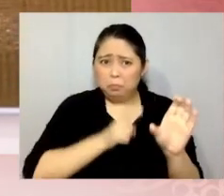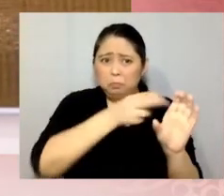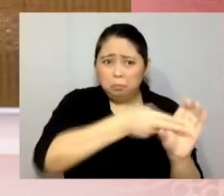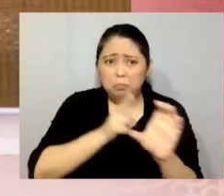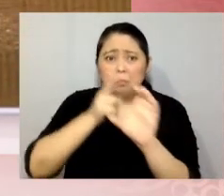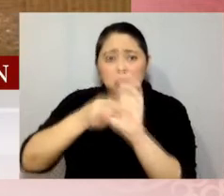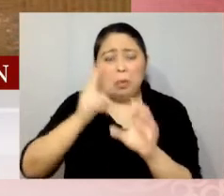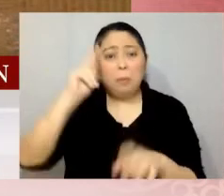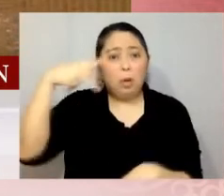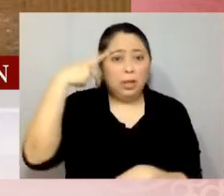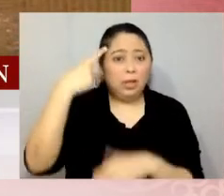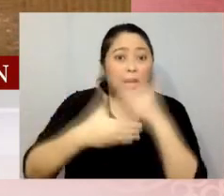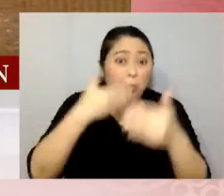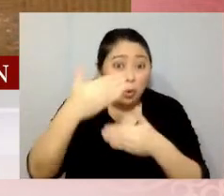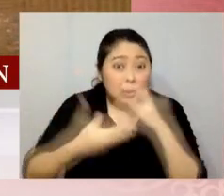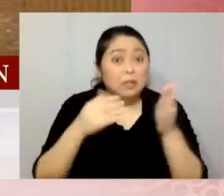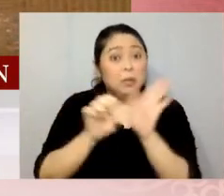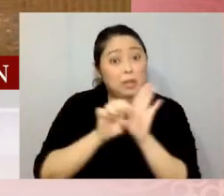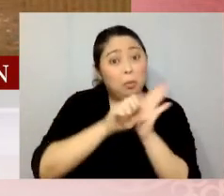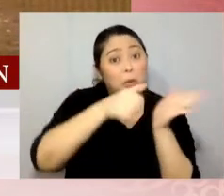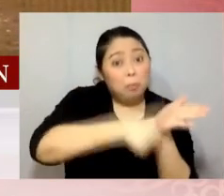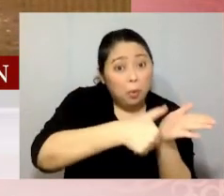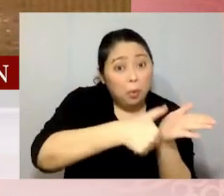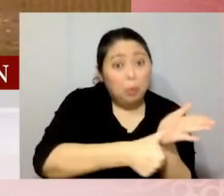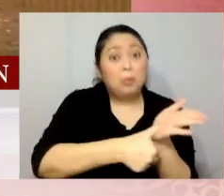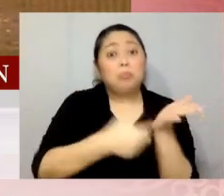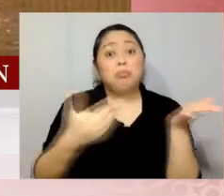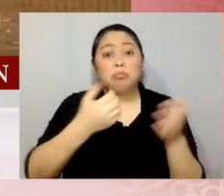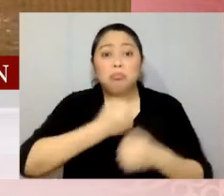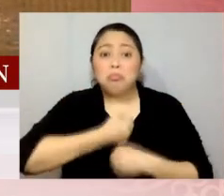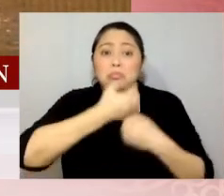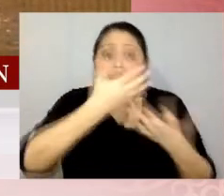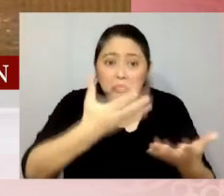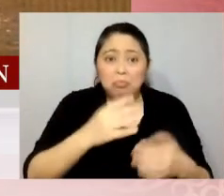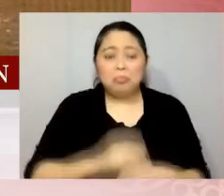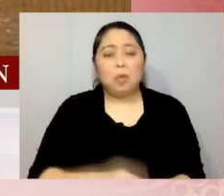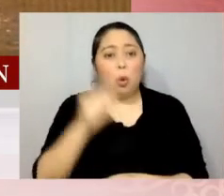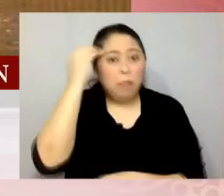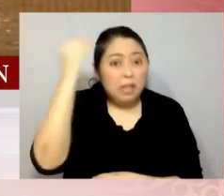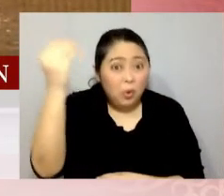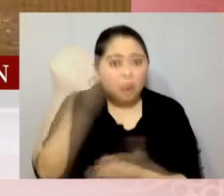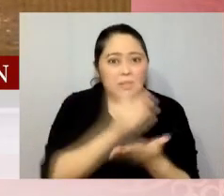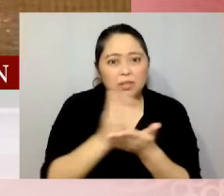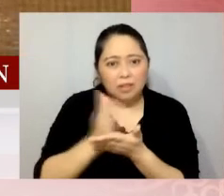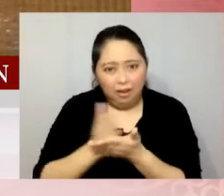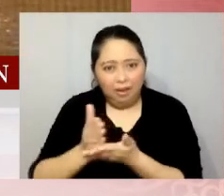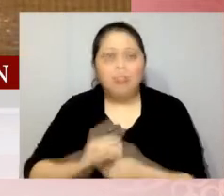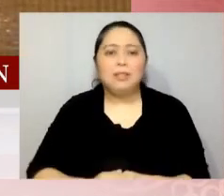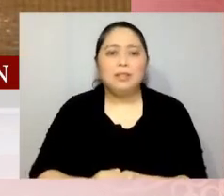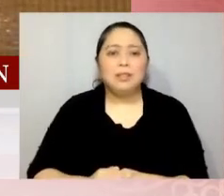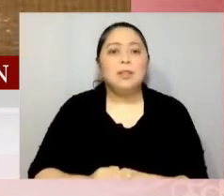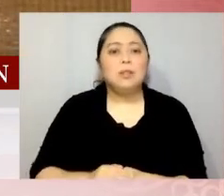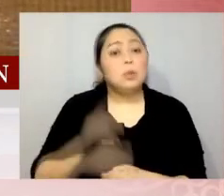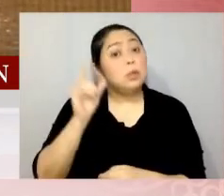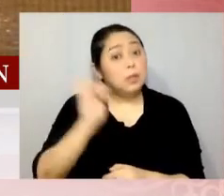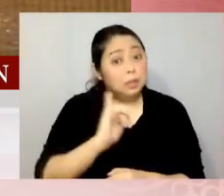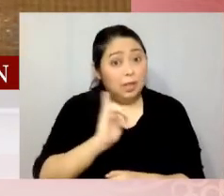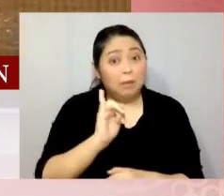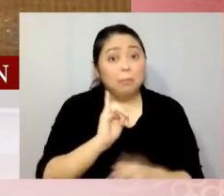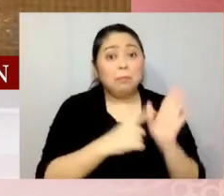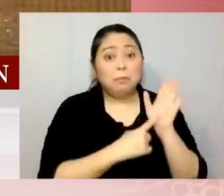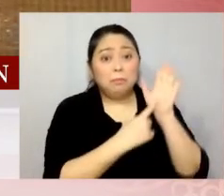processes in the region. So this will also be reflected